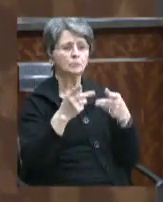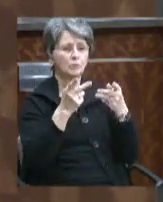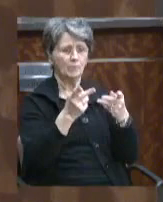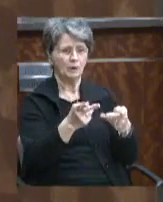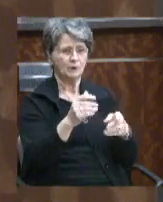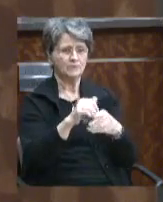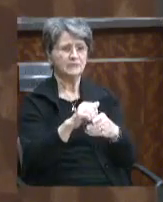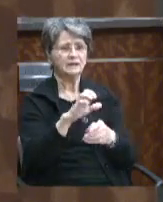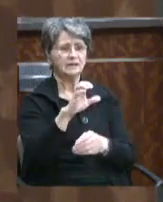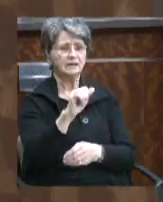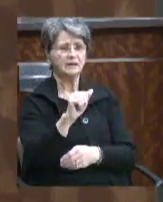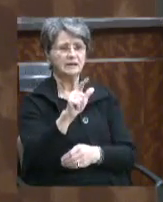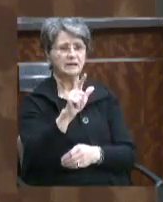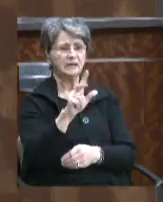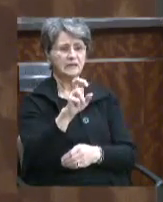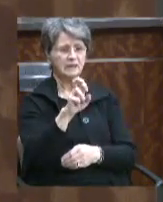County.